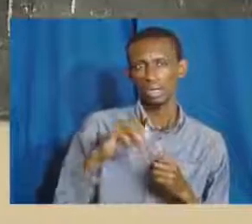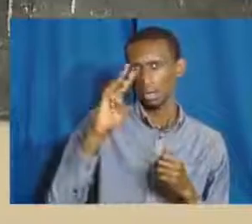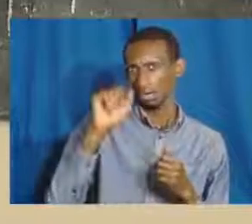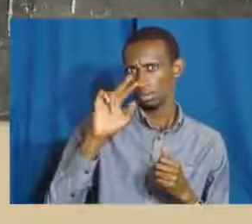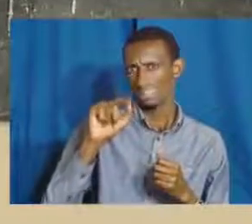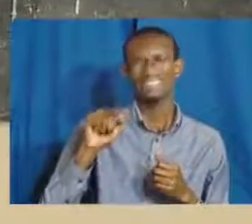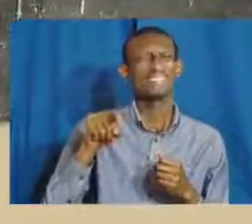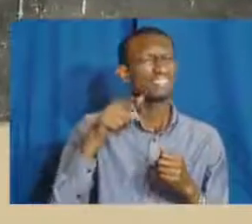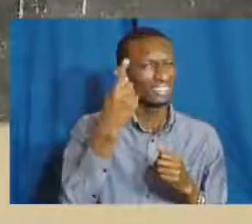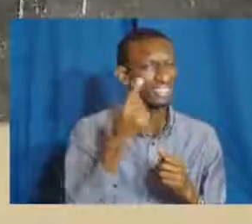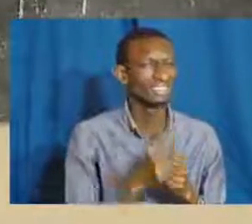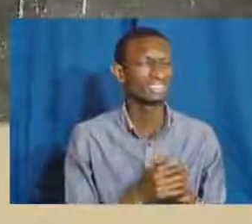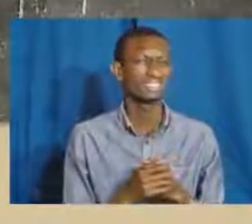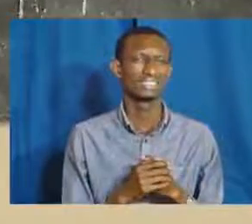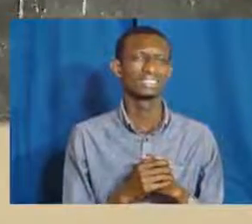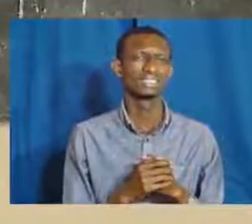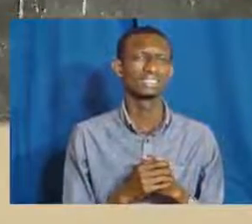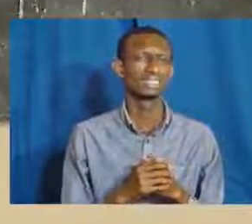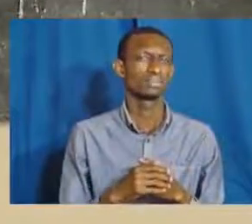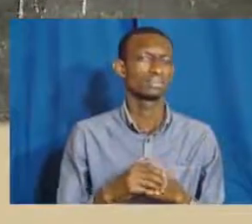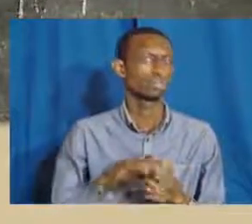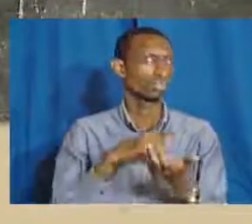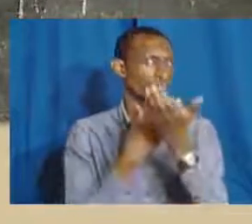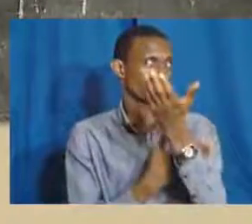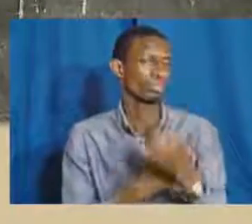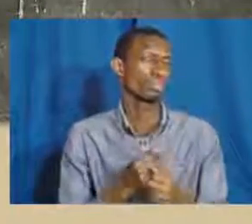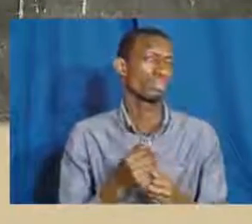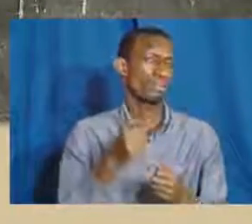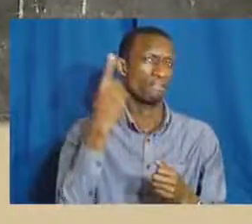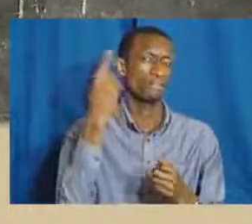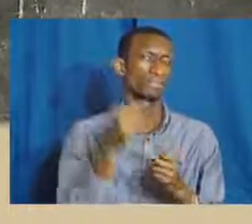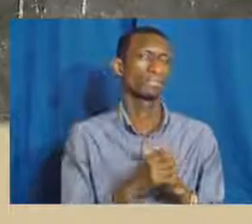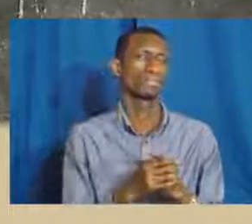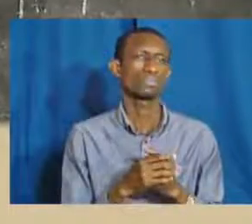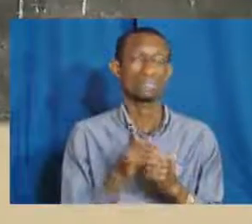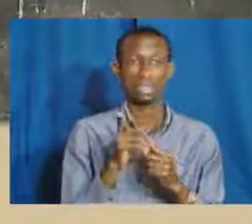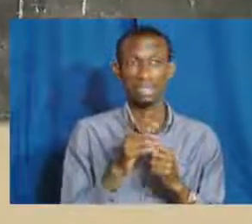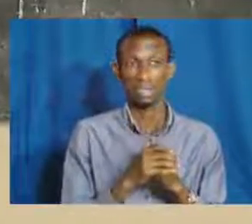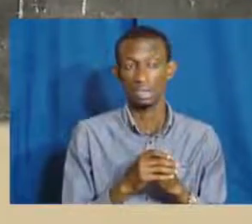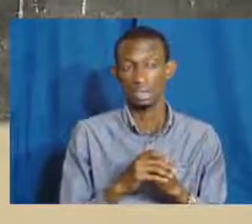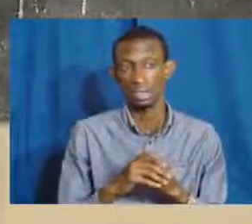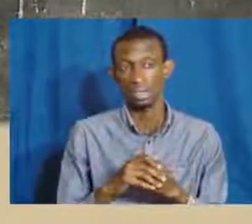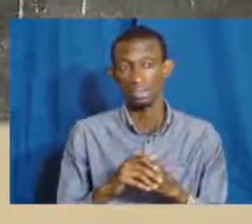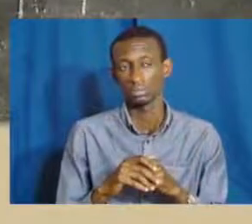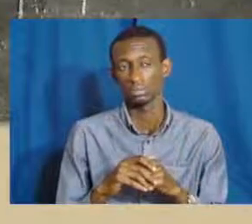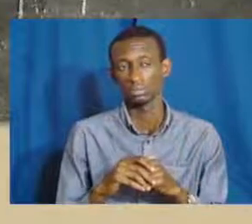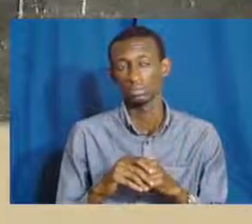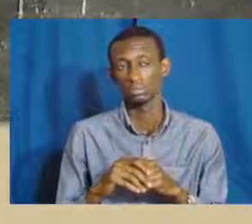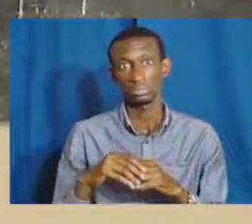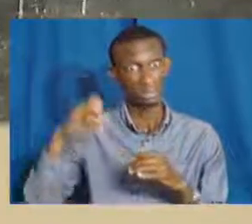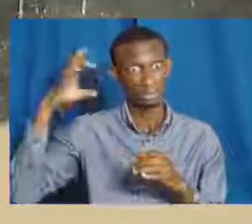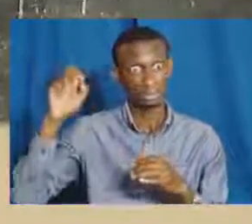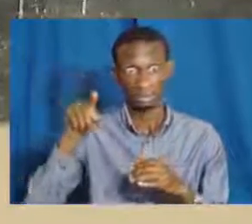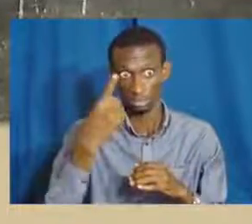main quantum or energy levels. So this is shell number 1 or energy level number